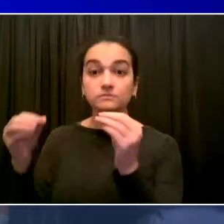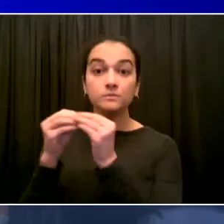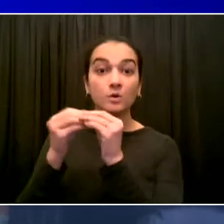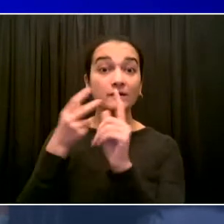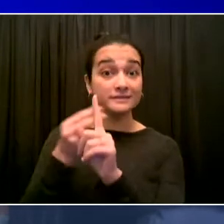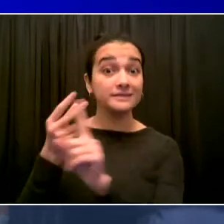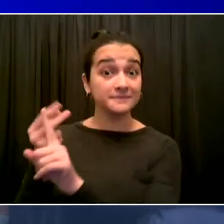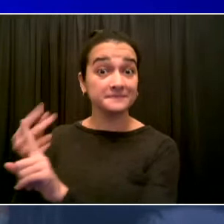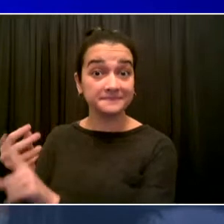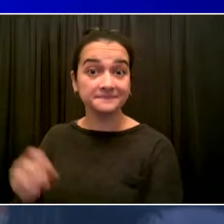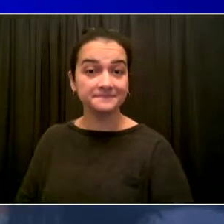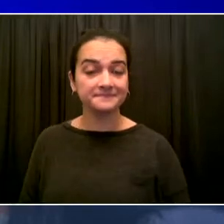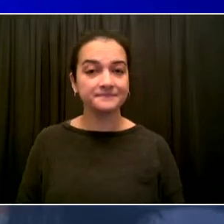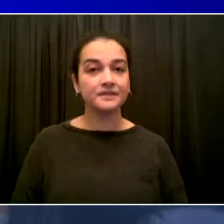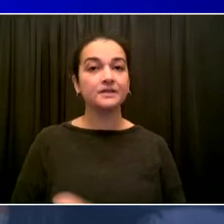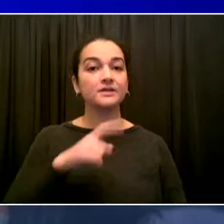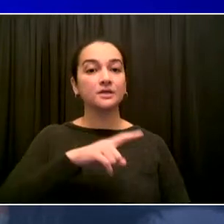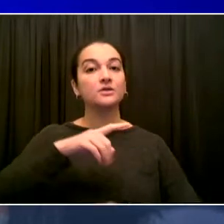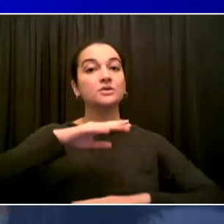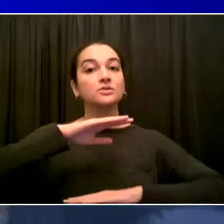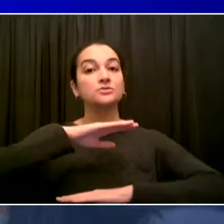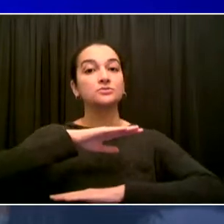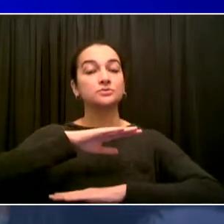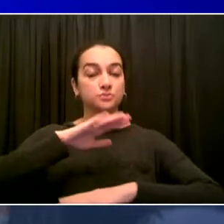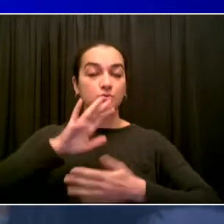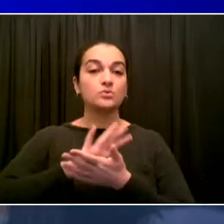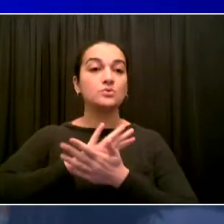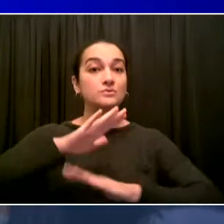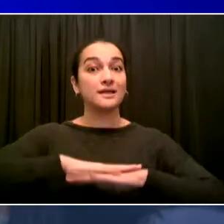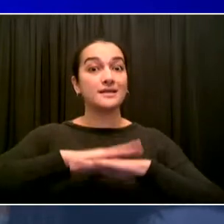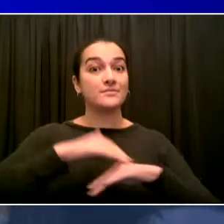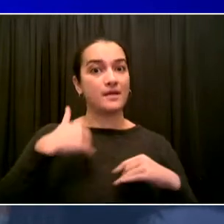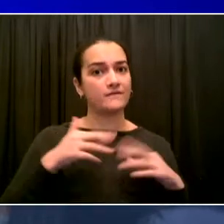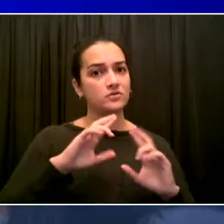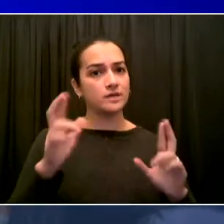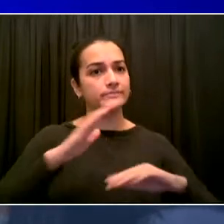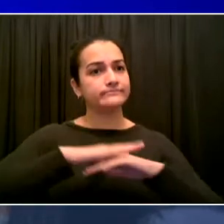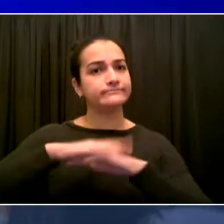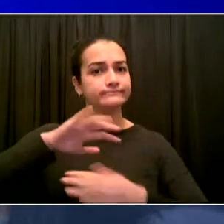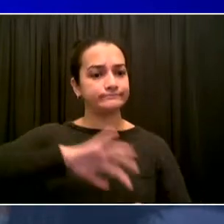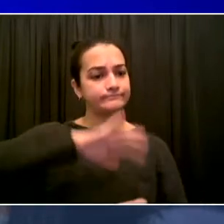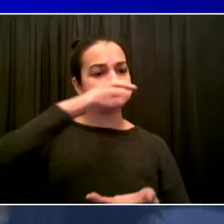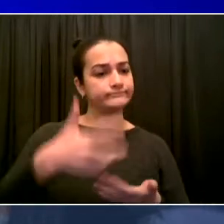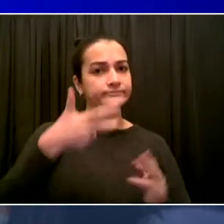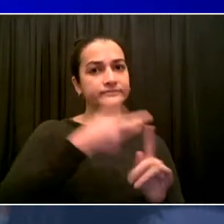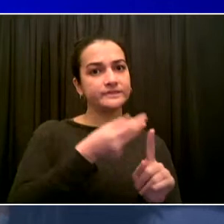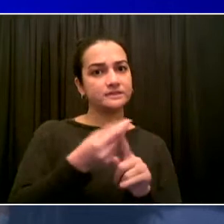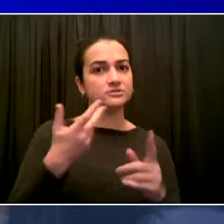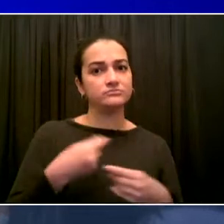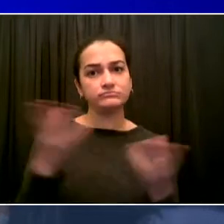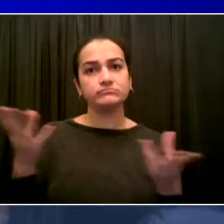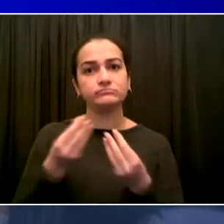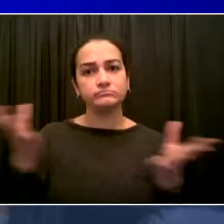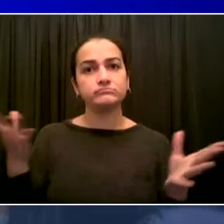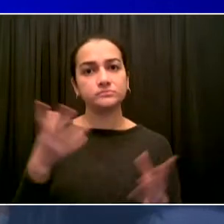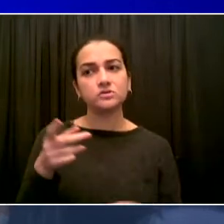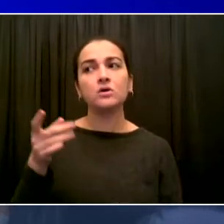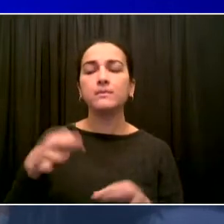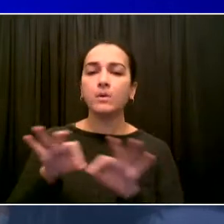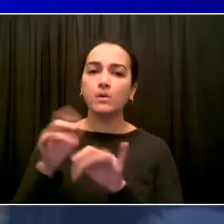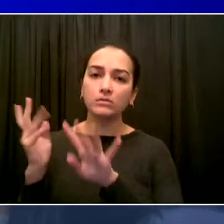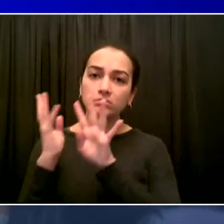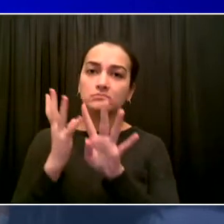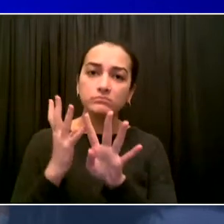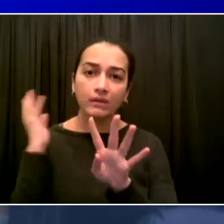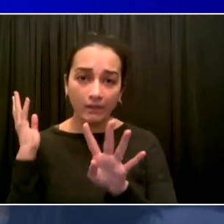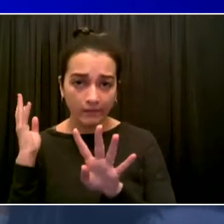school sites again. We're going to have more coming up. But I want to remind everyone out there, kids also qualify for the $100 incentive. It's